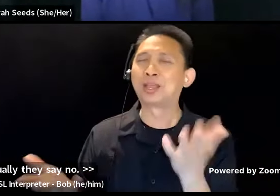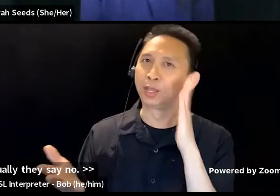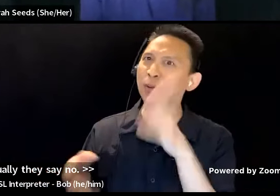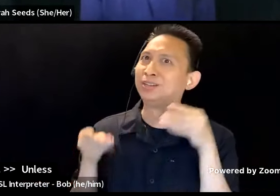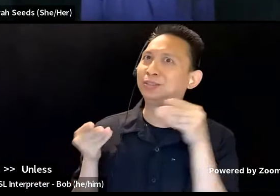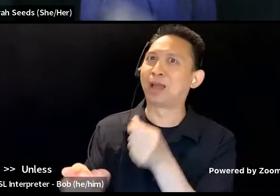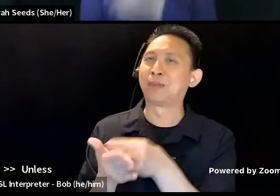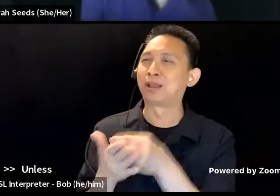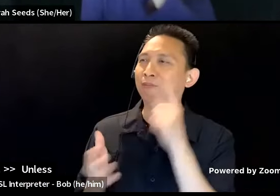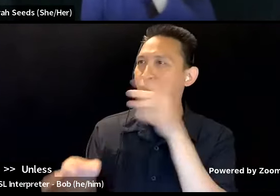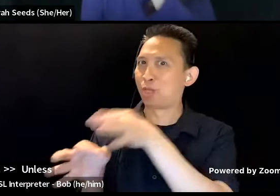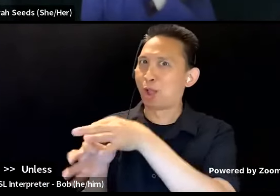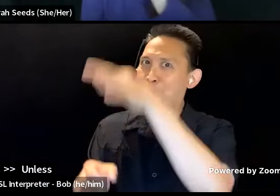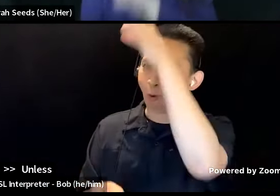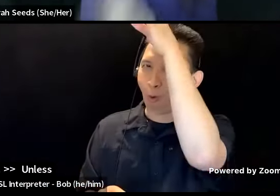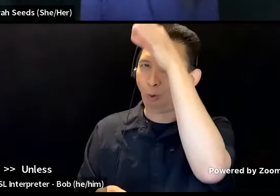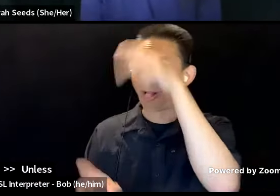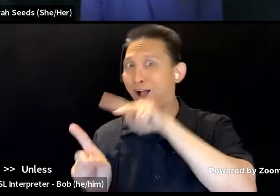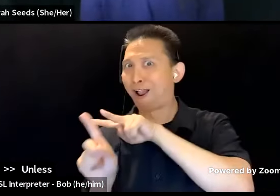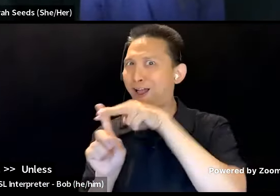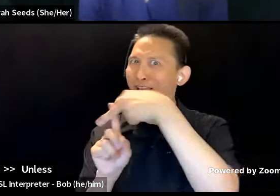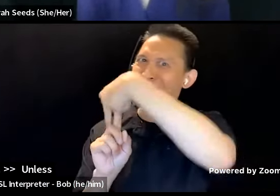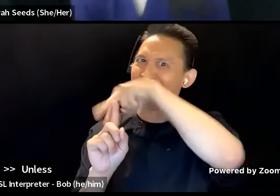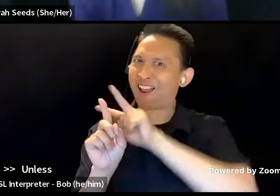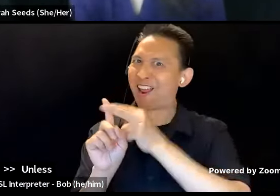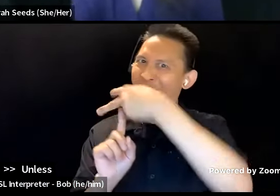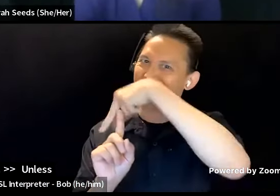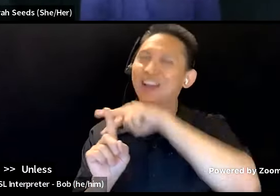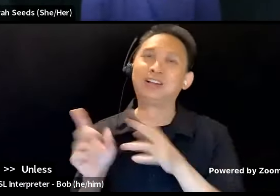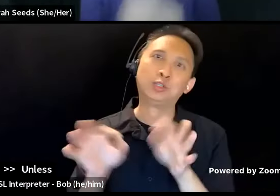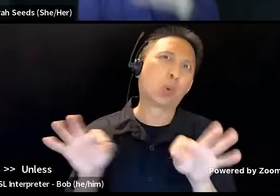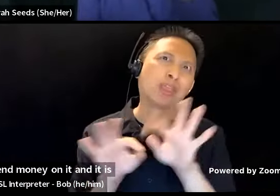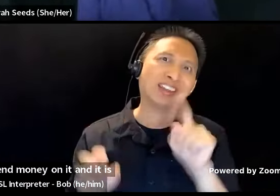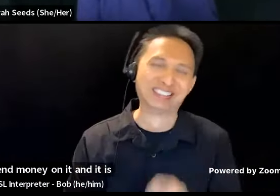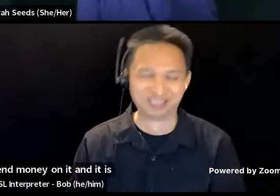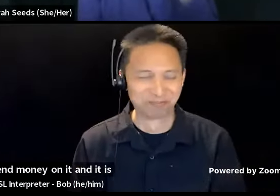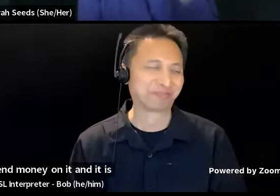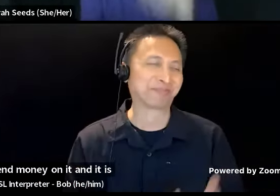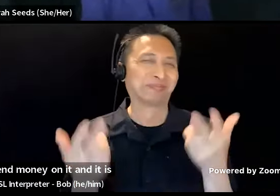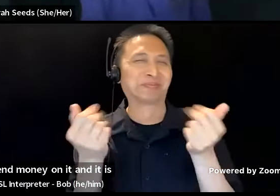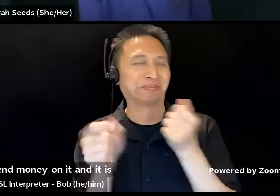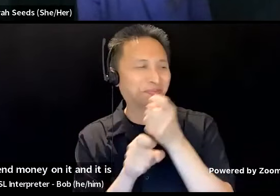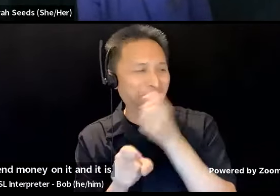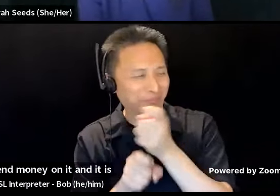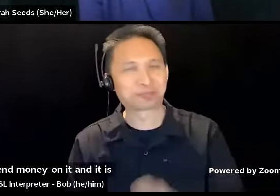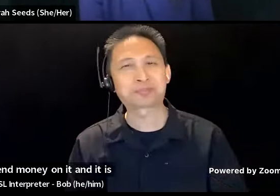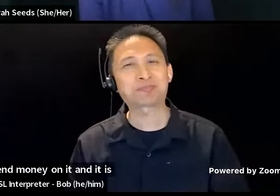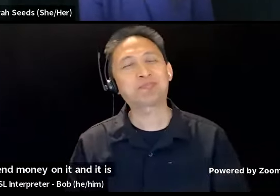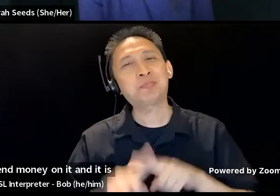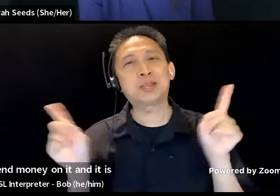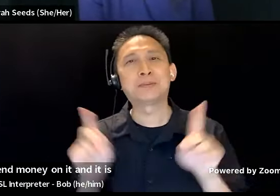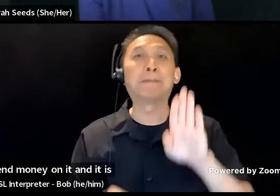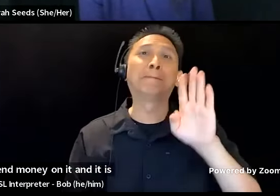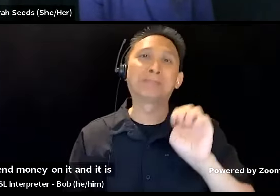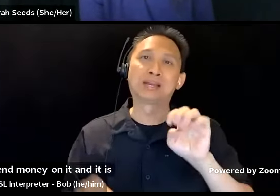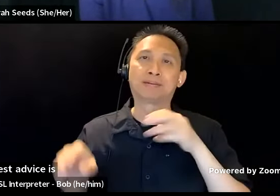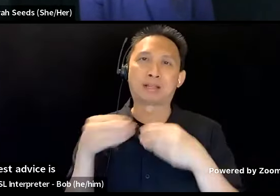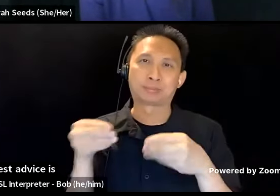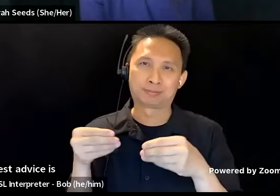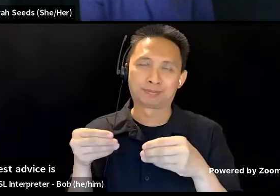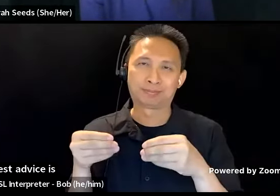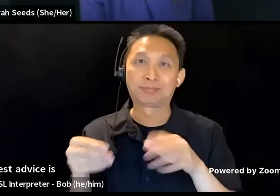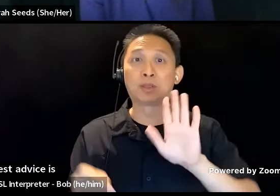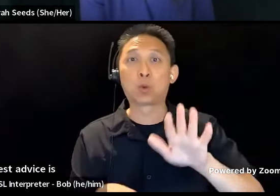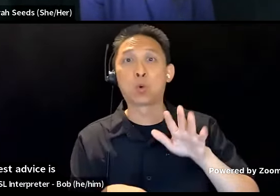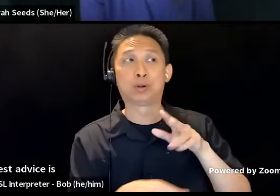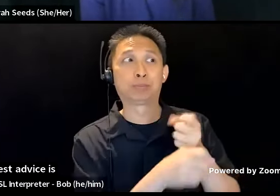on that, and it's worth it. But yeah, definitely my biggest advice is be flexible and like work with your producer on like, how are we